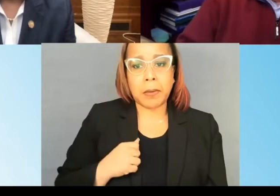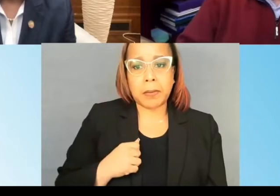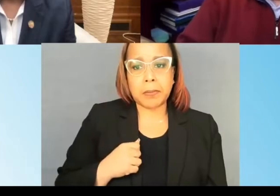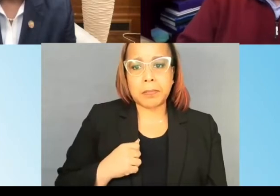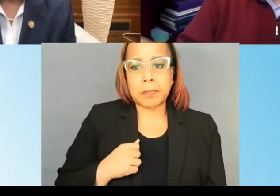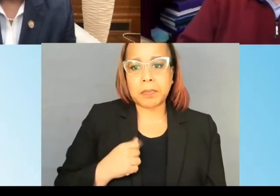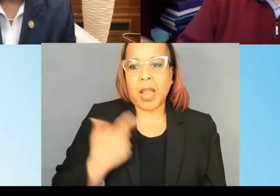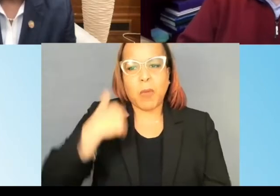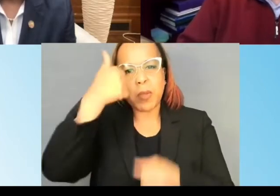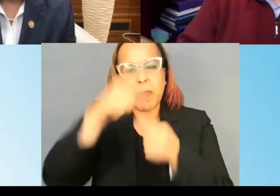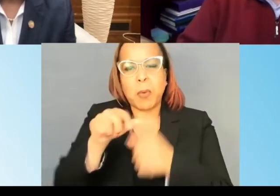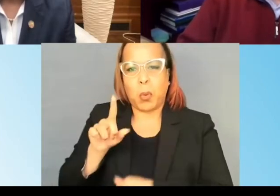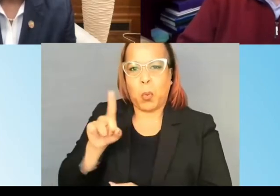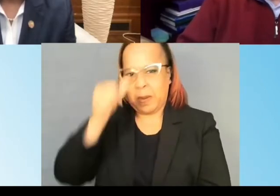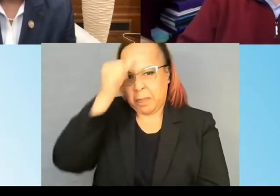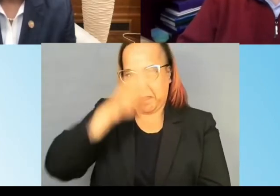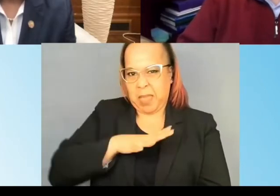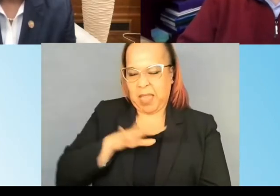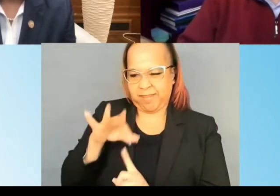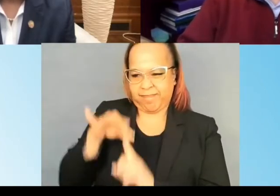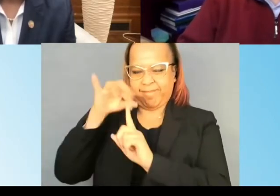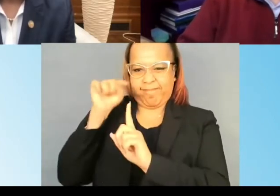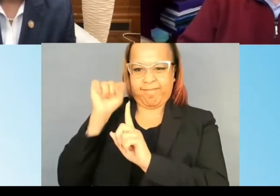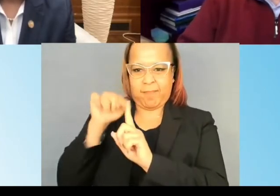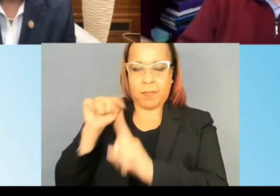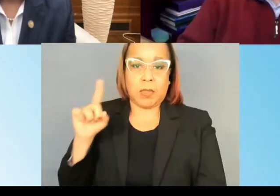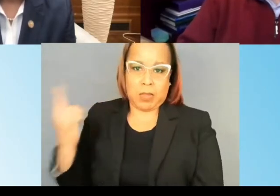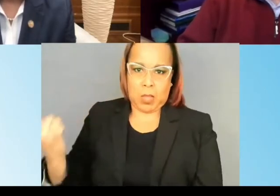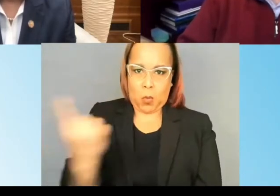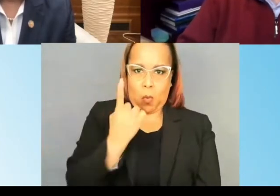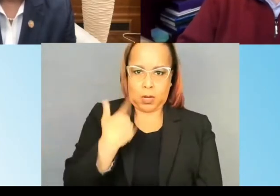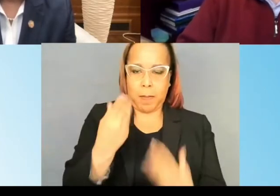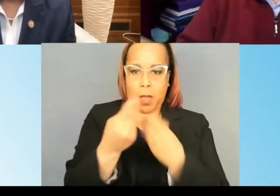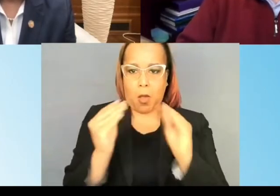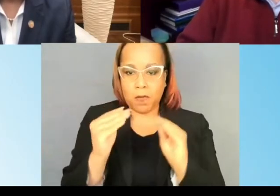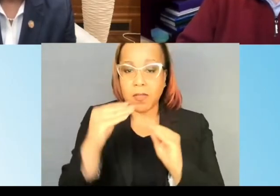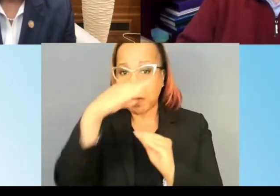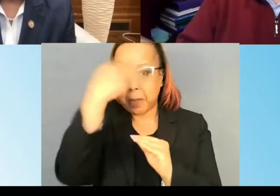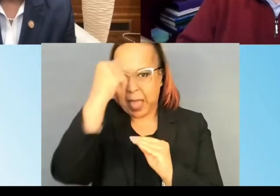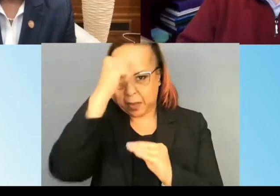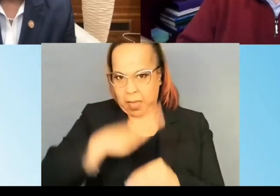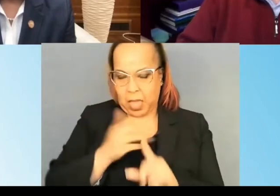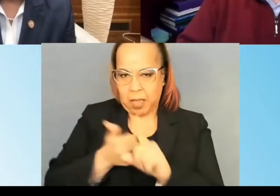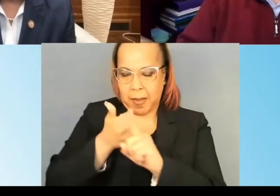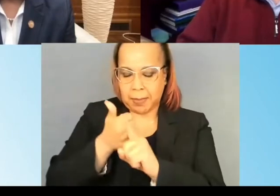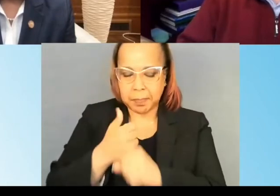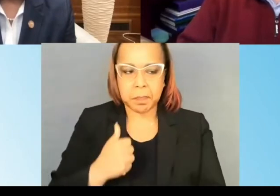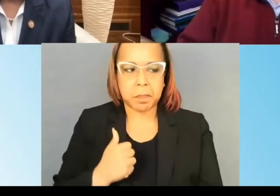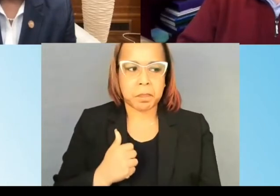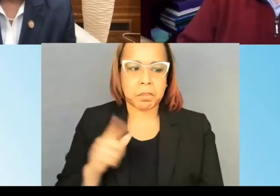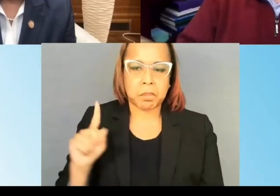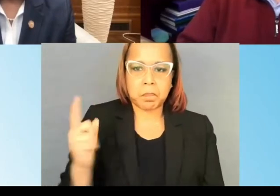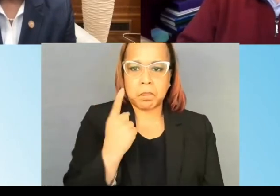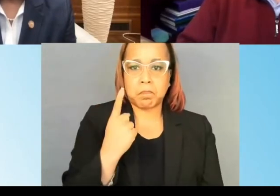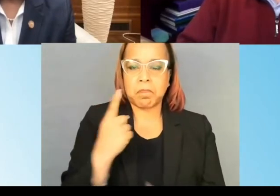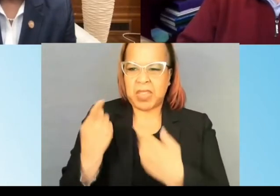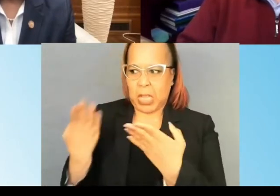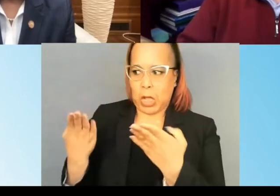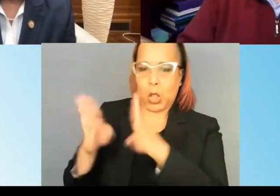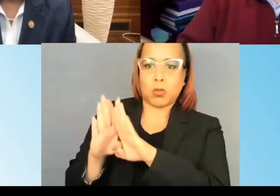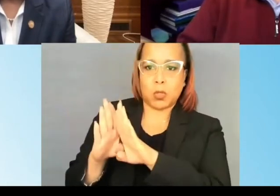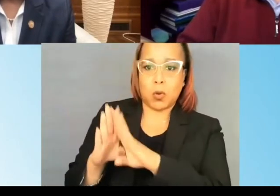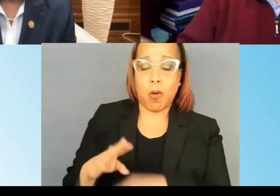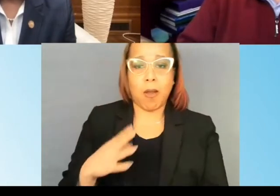I remember one man in particular who walked into my office, a black man, closed the door,